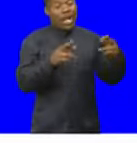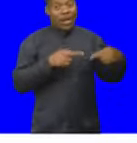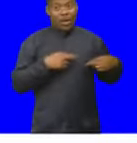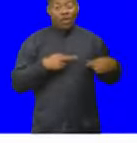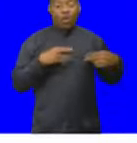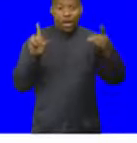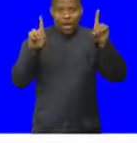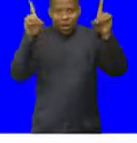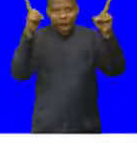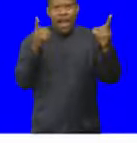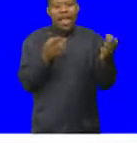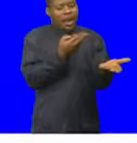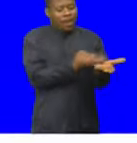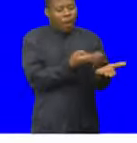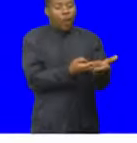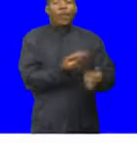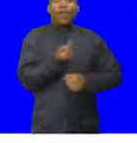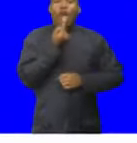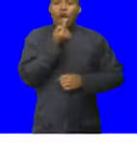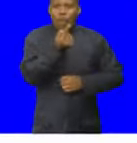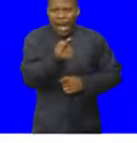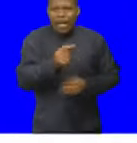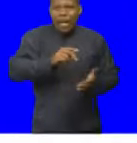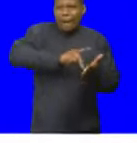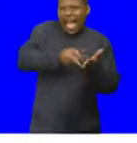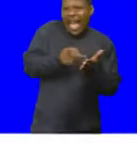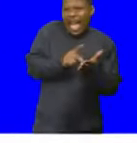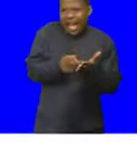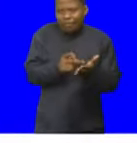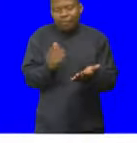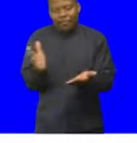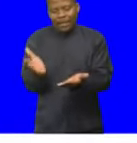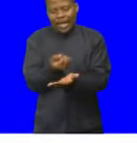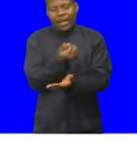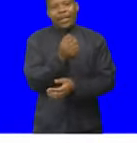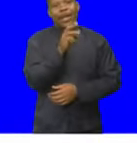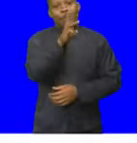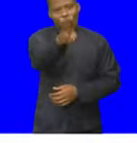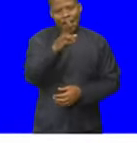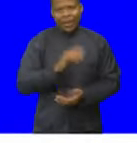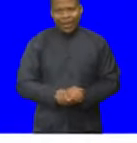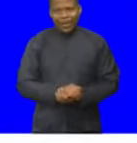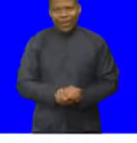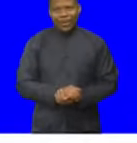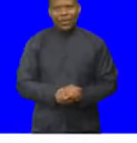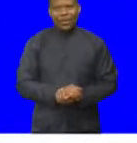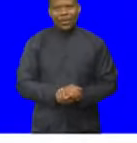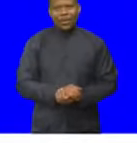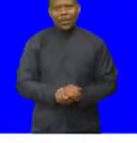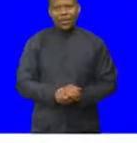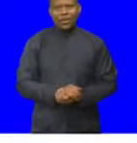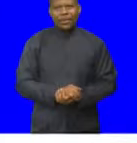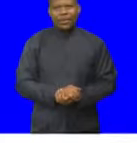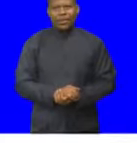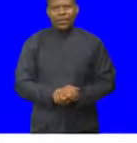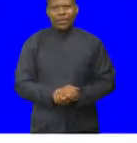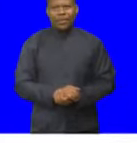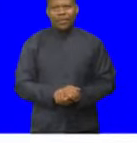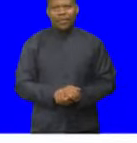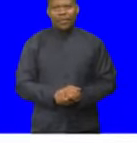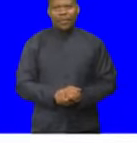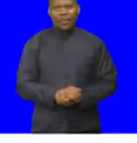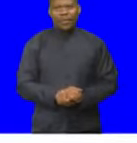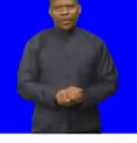ndzaba bathi basakha kokuyodithiya bese bayatisusa. Umbiko uhlanganiswe ngithembelihle magutshwa kumathetha.